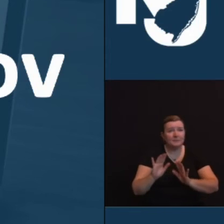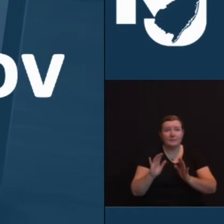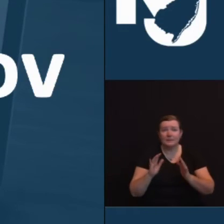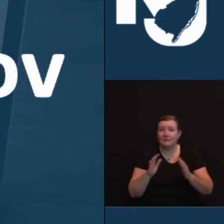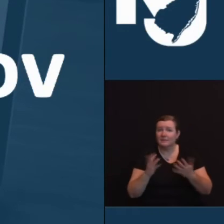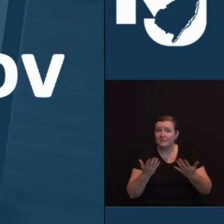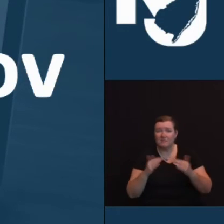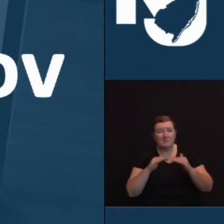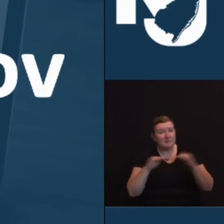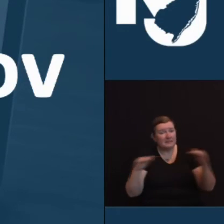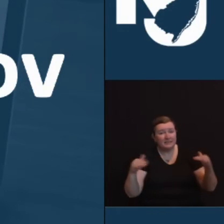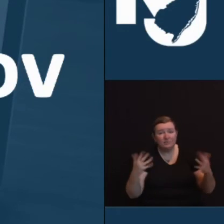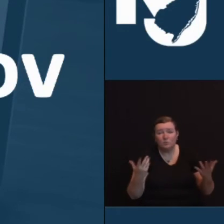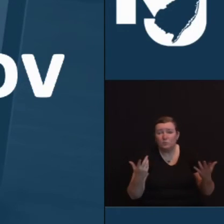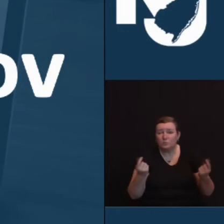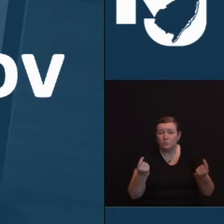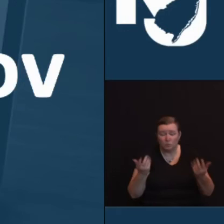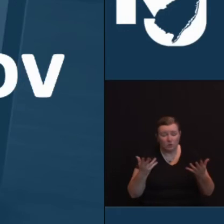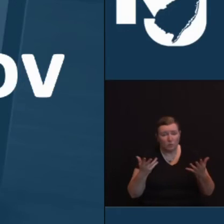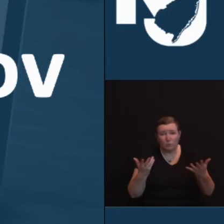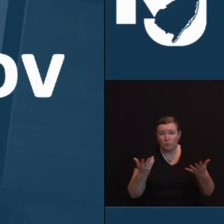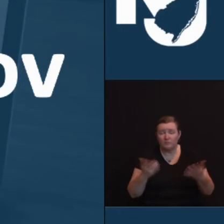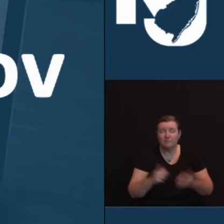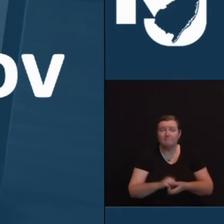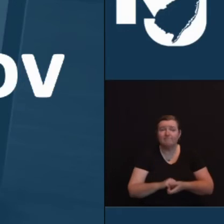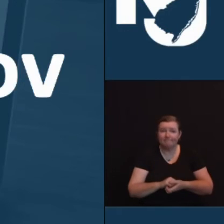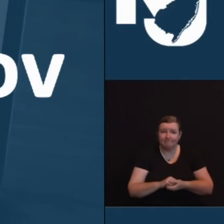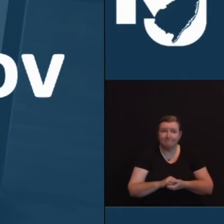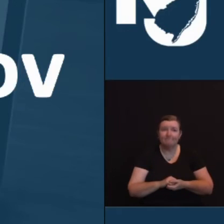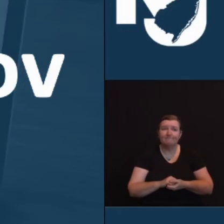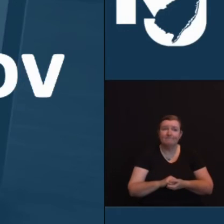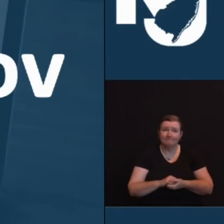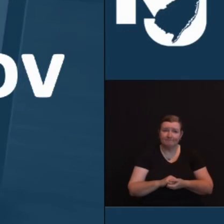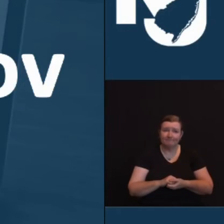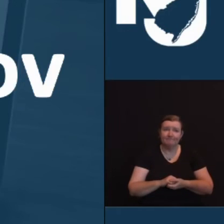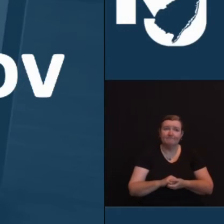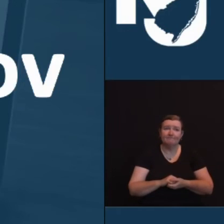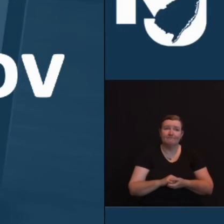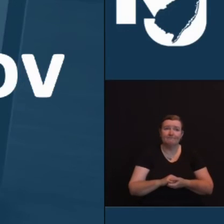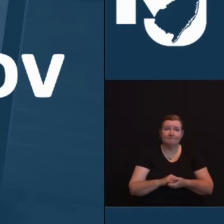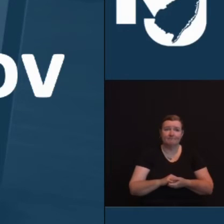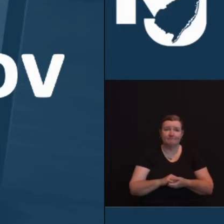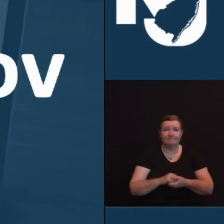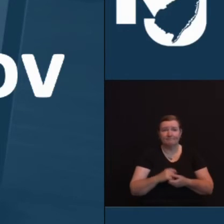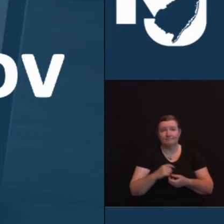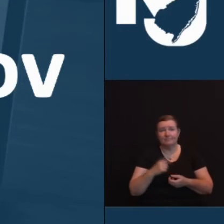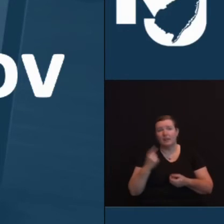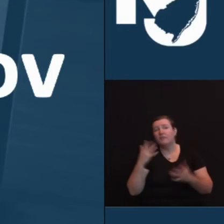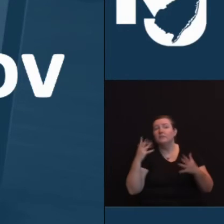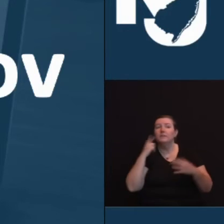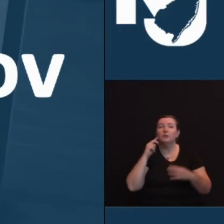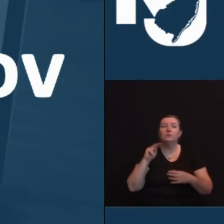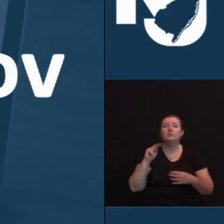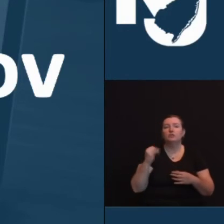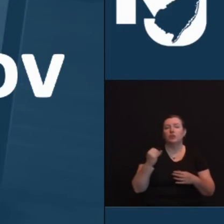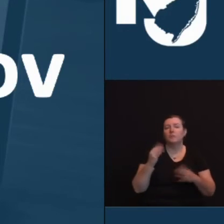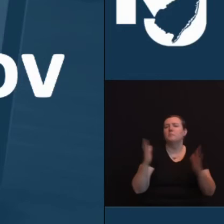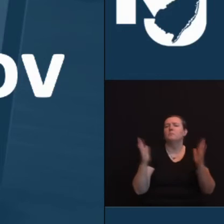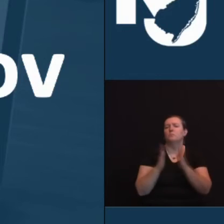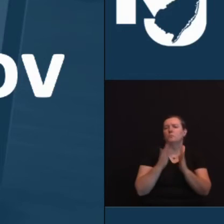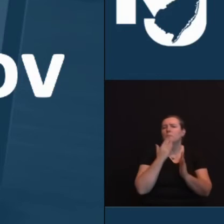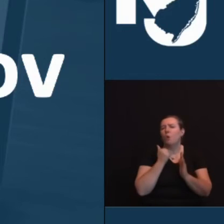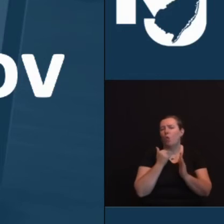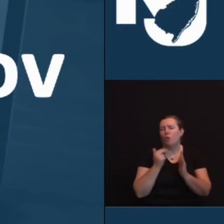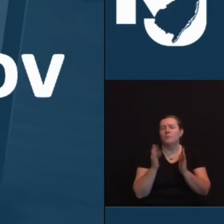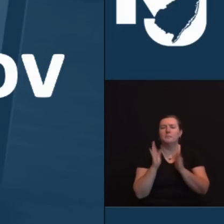the only hand we got to play. Now, before we end today, I want to give a shout out to another of the New Jersey-based small businesses that we've been honored to